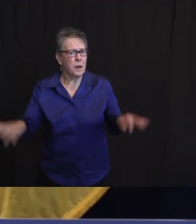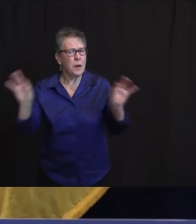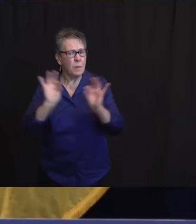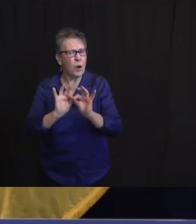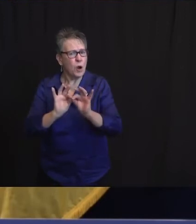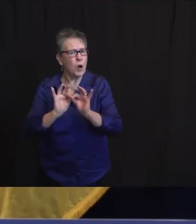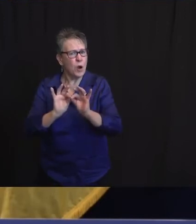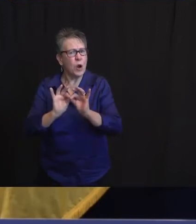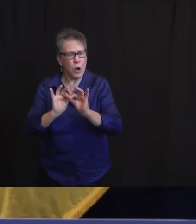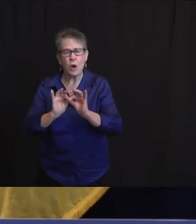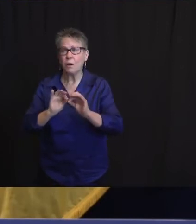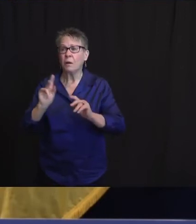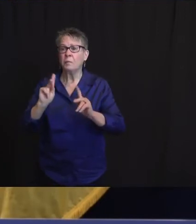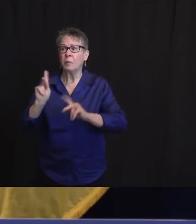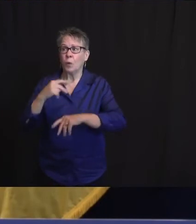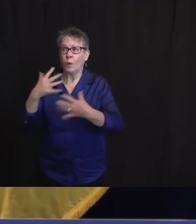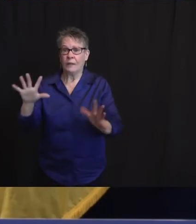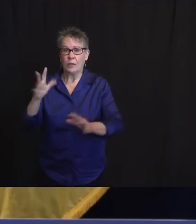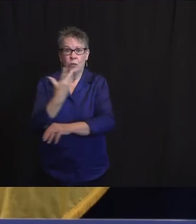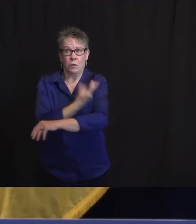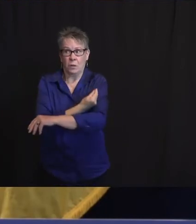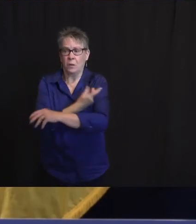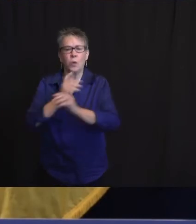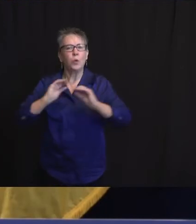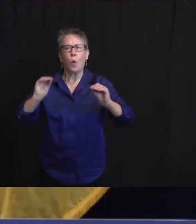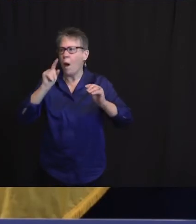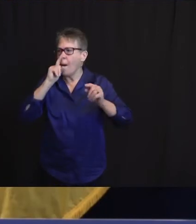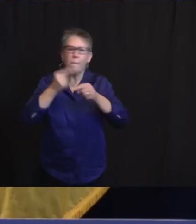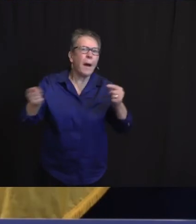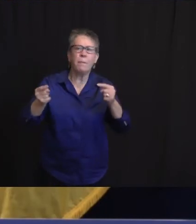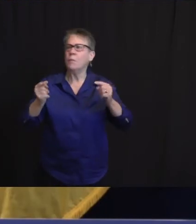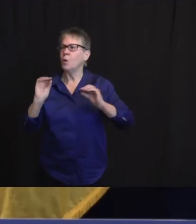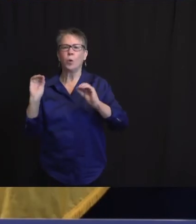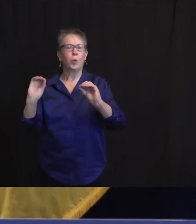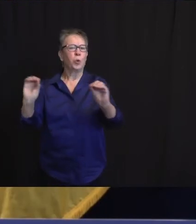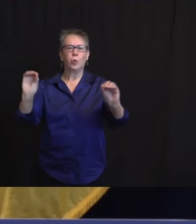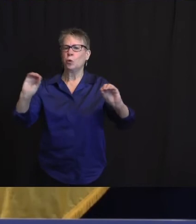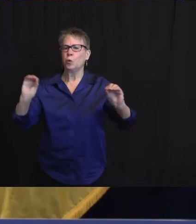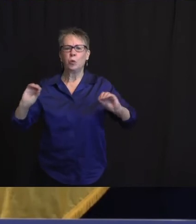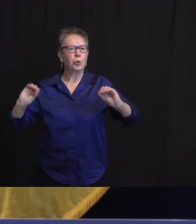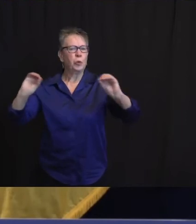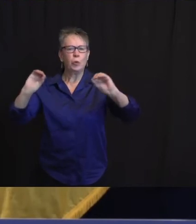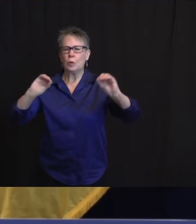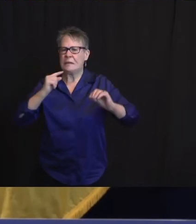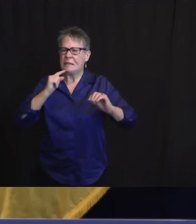one too. I hope it stays that way. Dustin, good afternoon. Good afternoon.